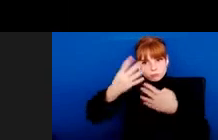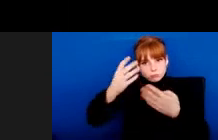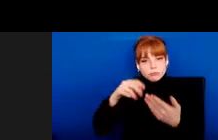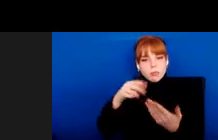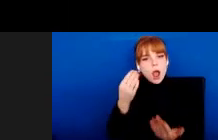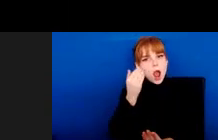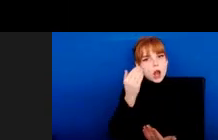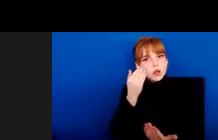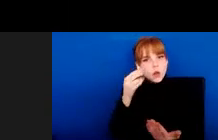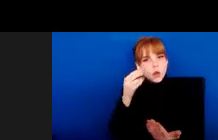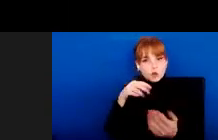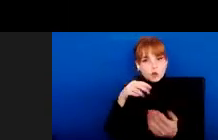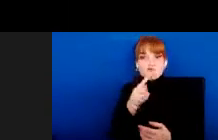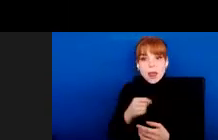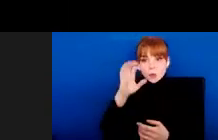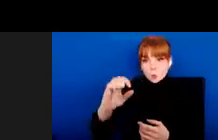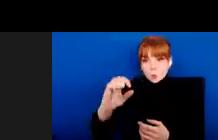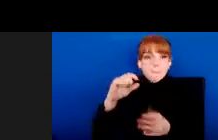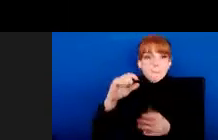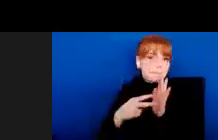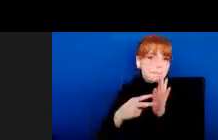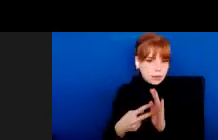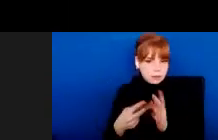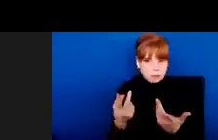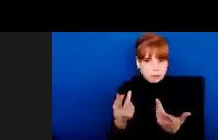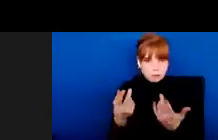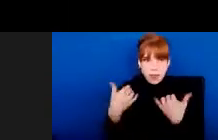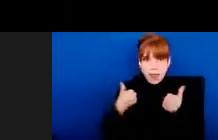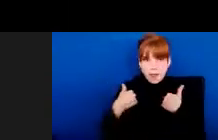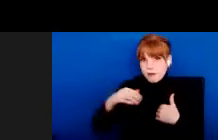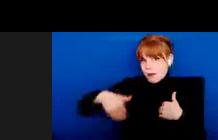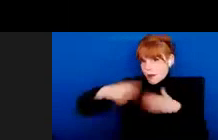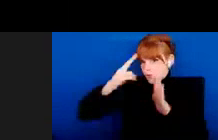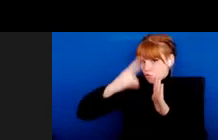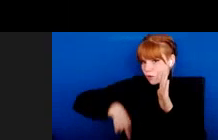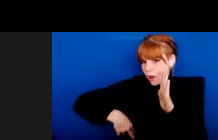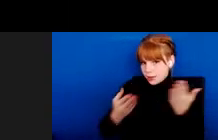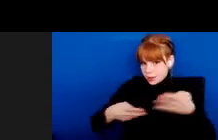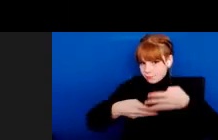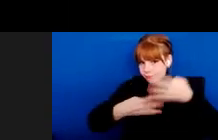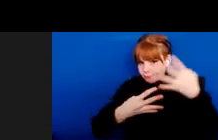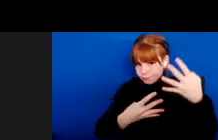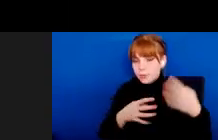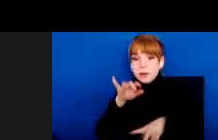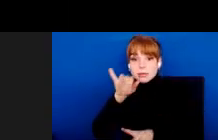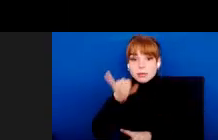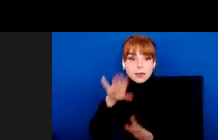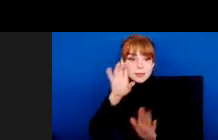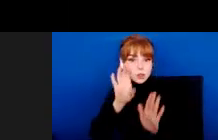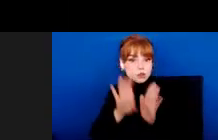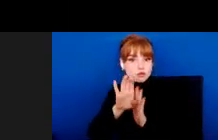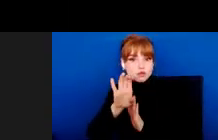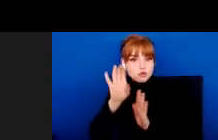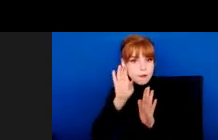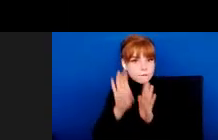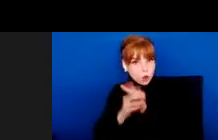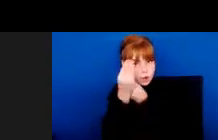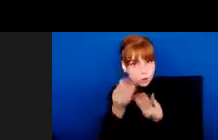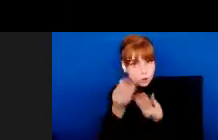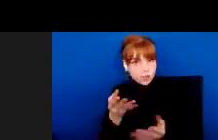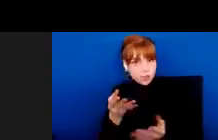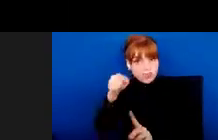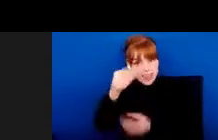in my feed. Well, that is something that's graphical that is required to understand this content that is